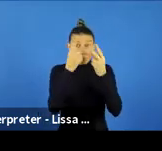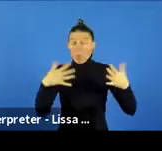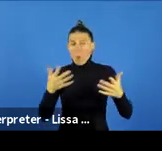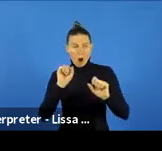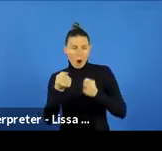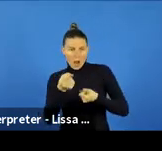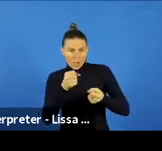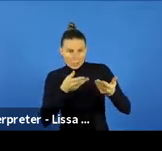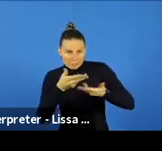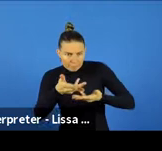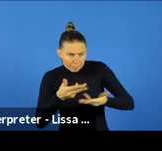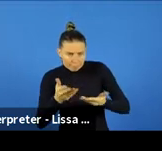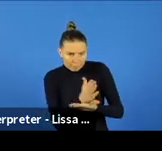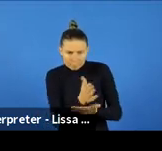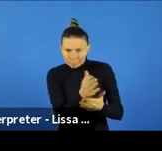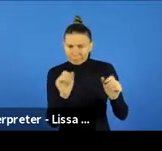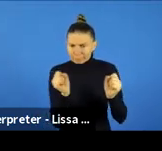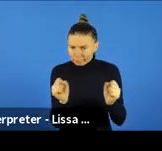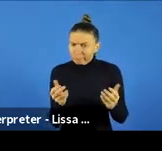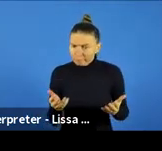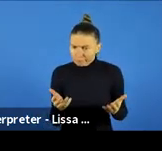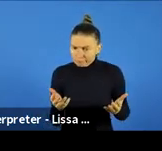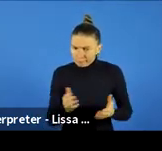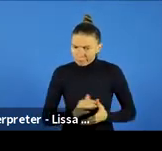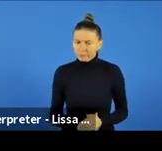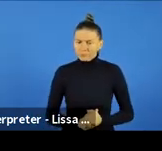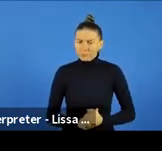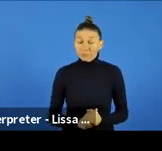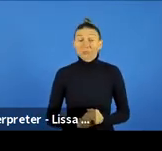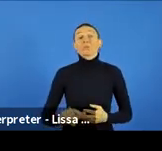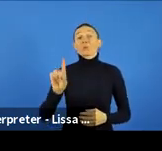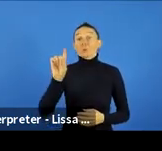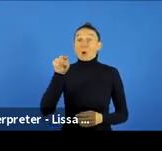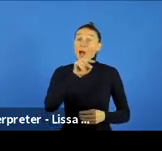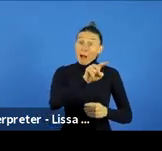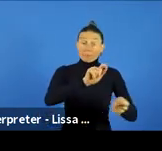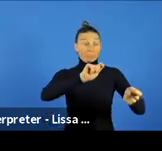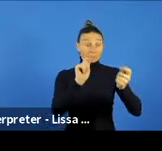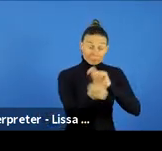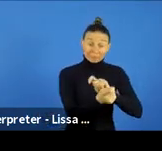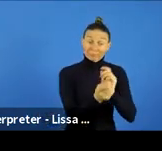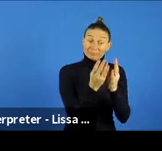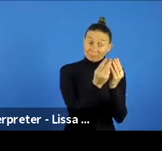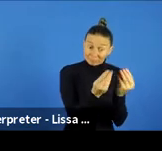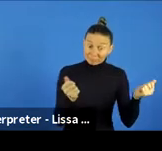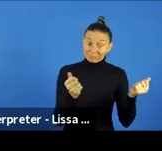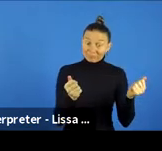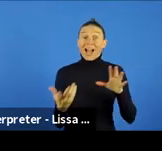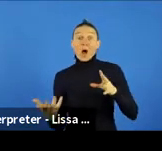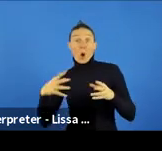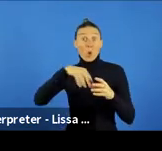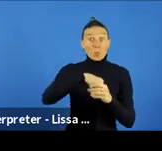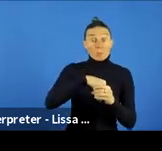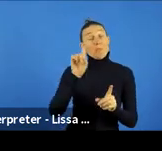it. So fixing this issue is both more inclusive and, let's not forget it, good for